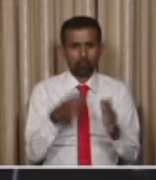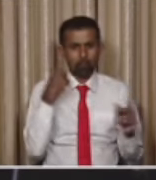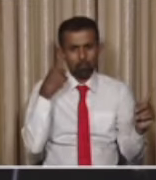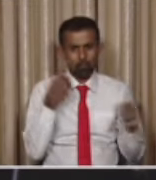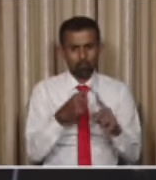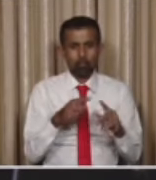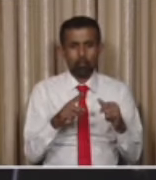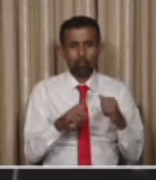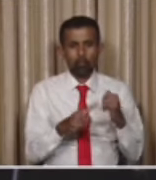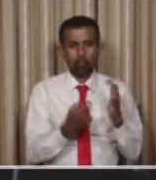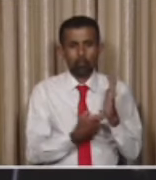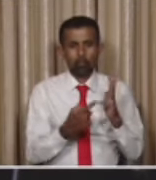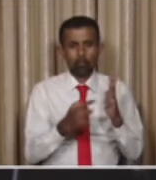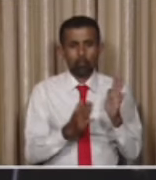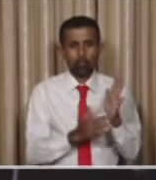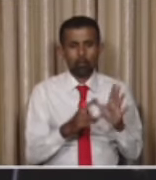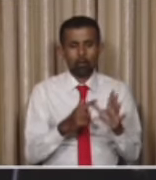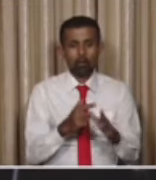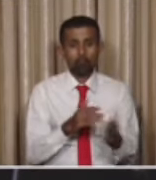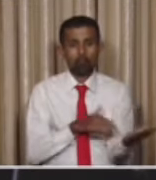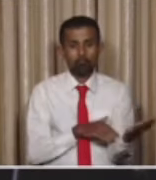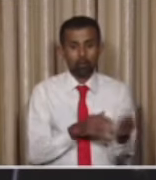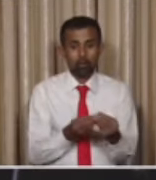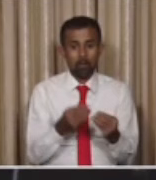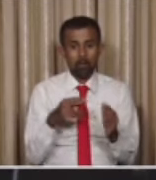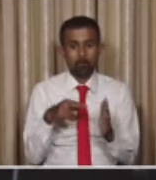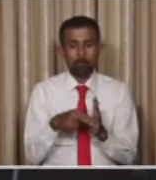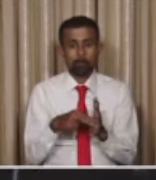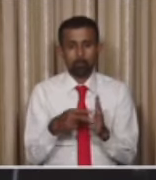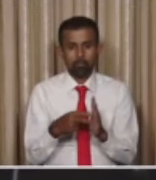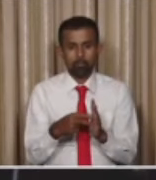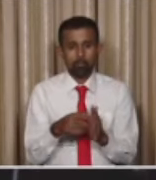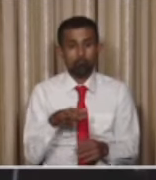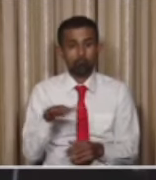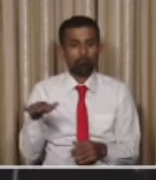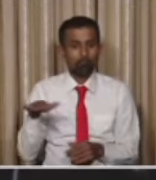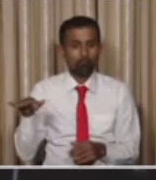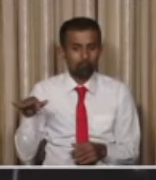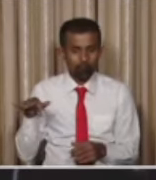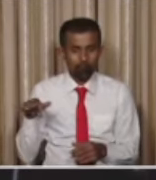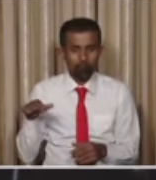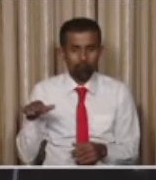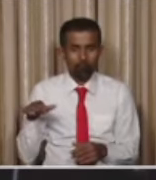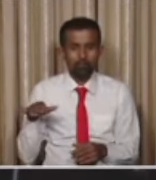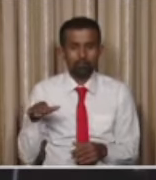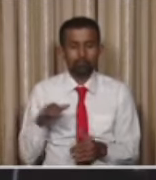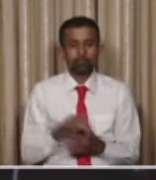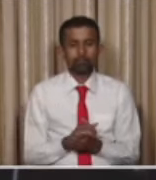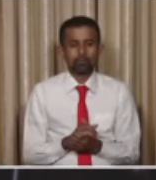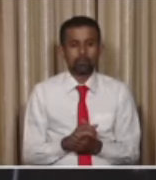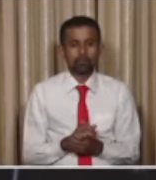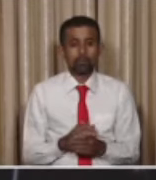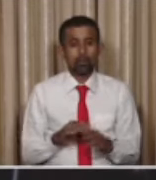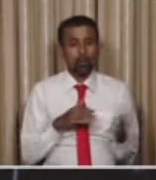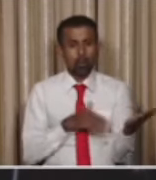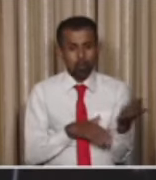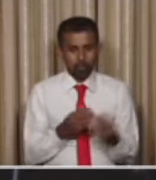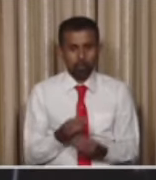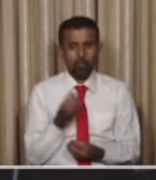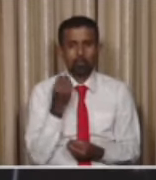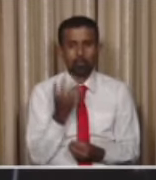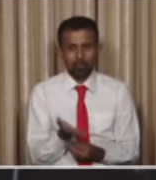are given freehold deeds for government land. My query is whether the recipients of the deeds are allowed to sell their land,